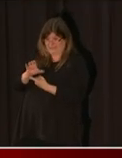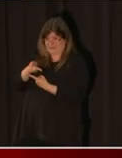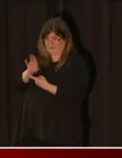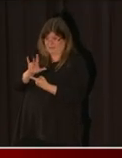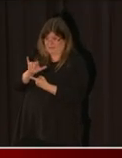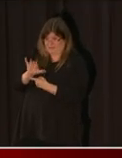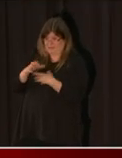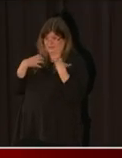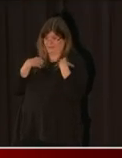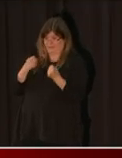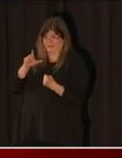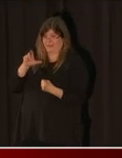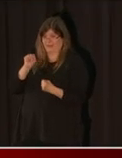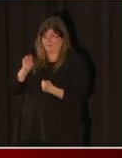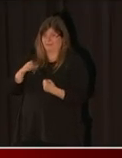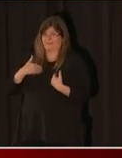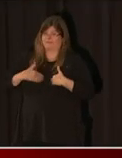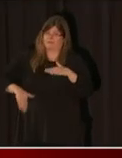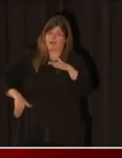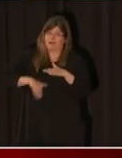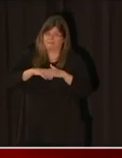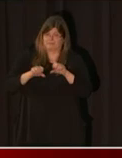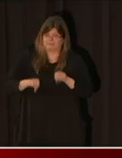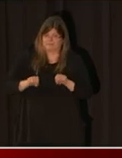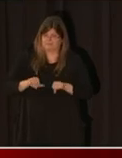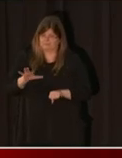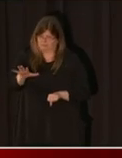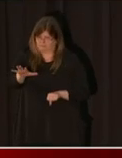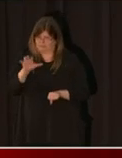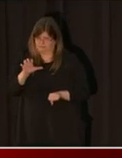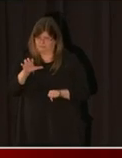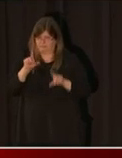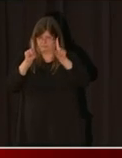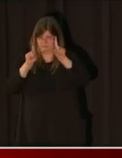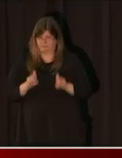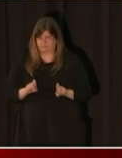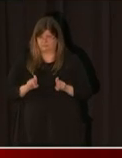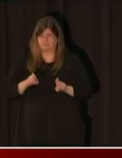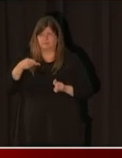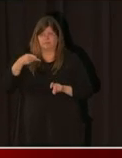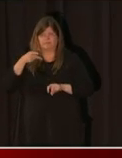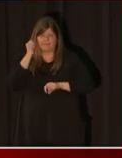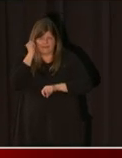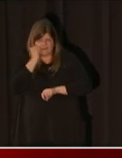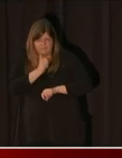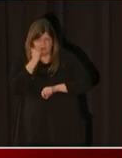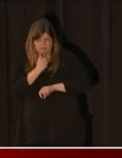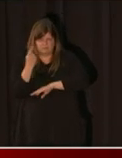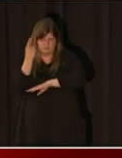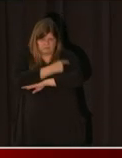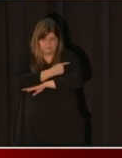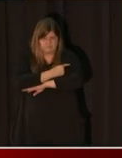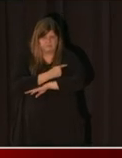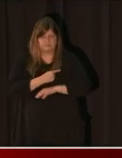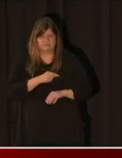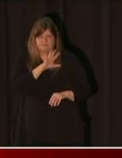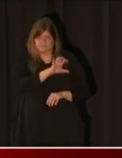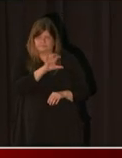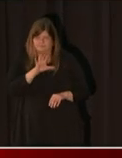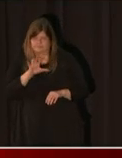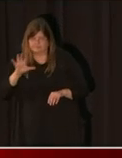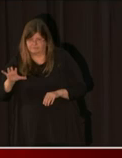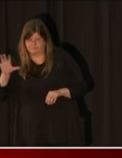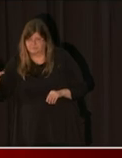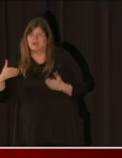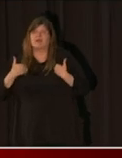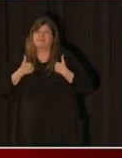of approximately 500 tests per day. There is a number of other resources that healthcare providers in the district